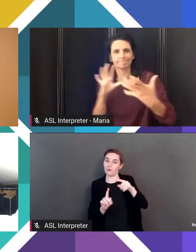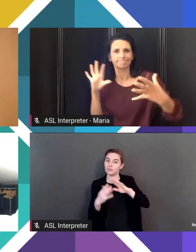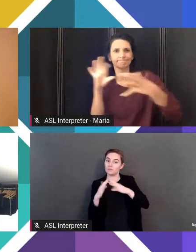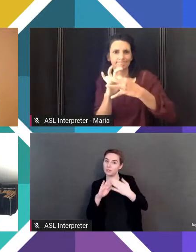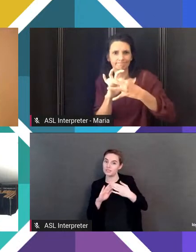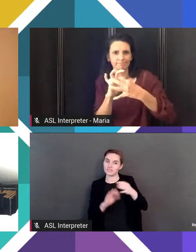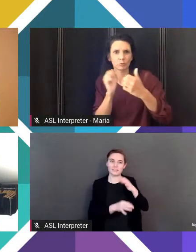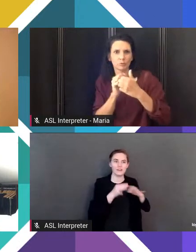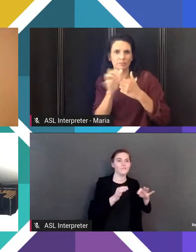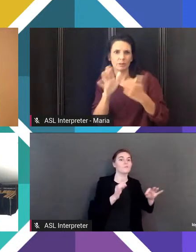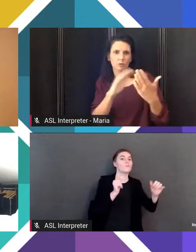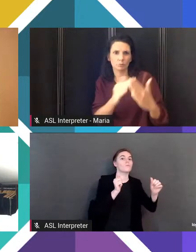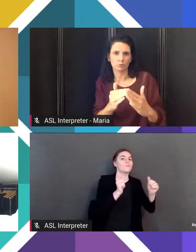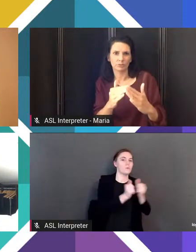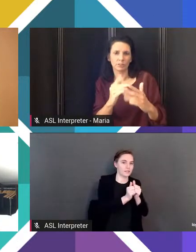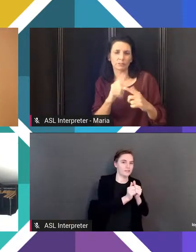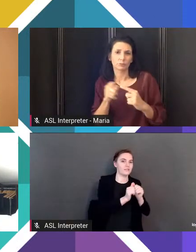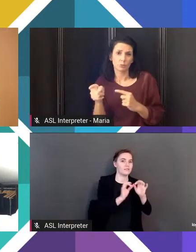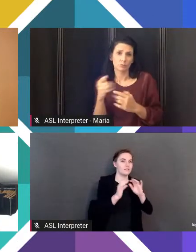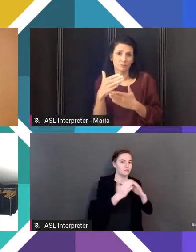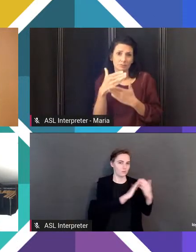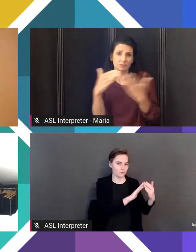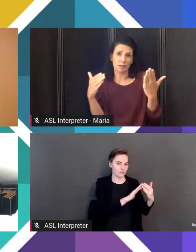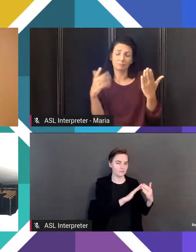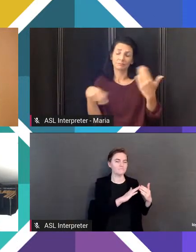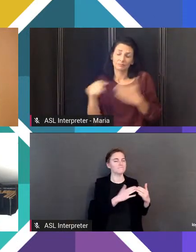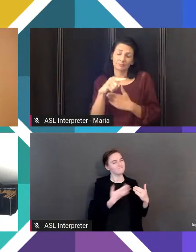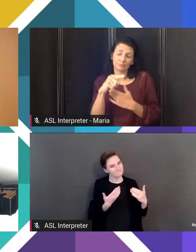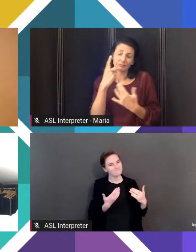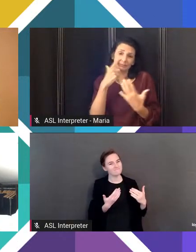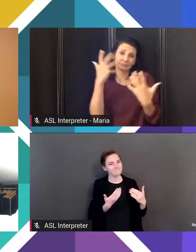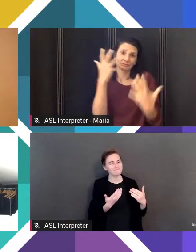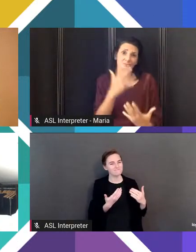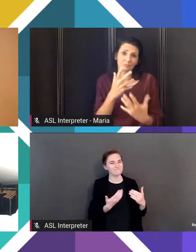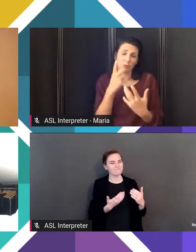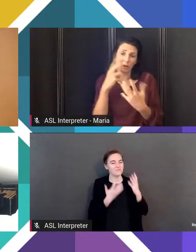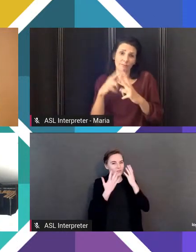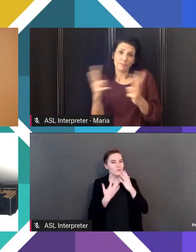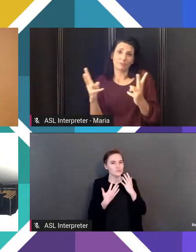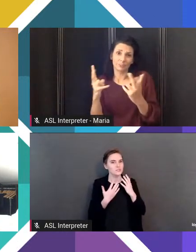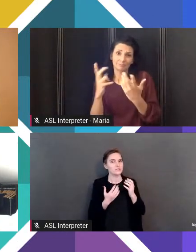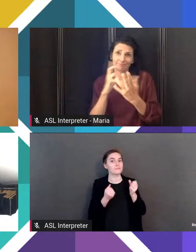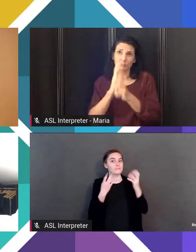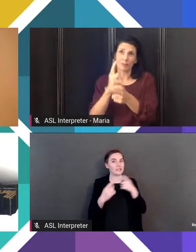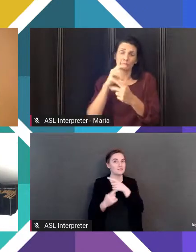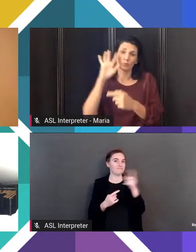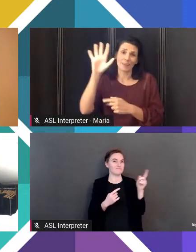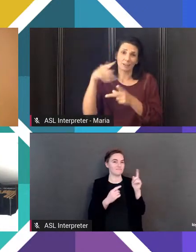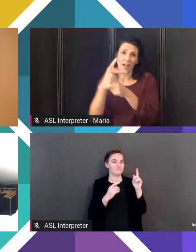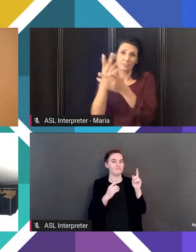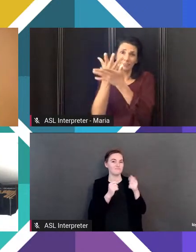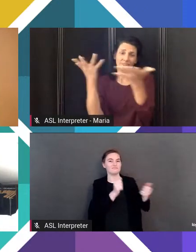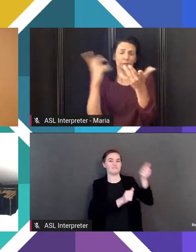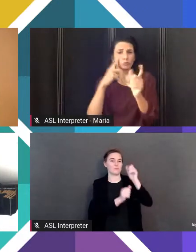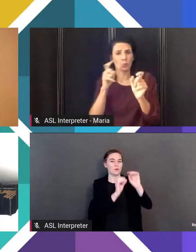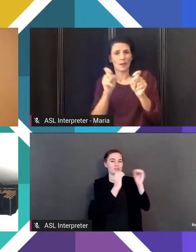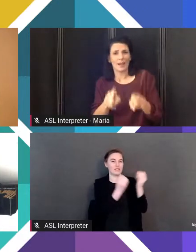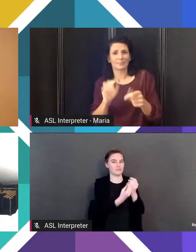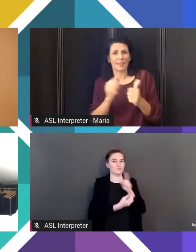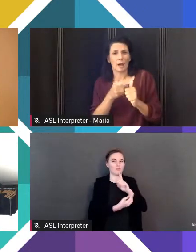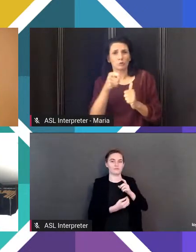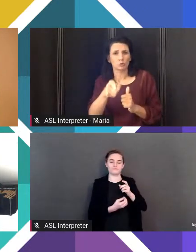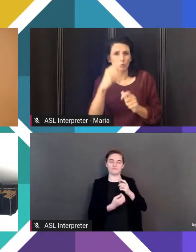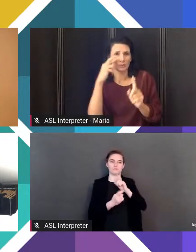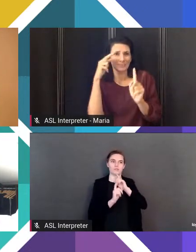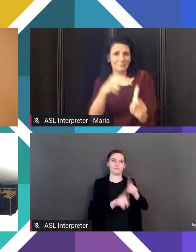grant making organizations are still unfortunately very responsive to. And so how do you see art? You know, do you think